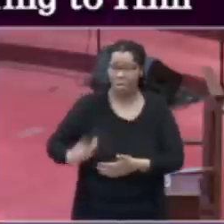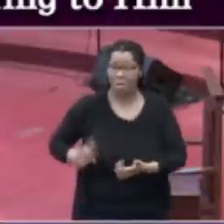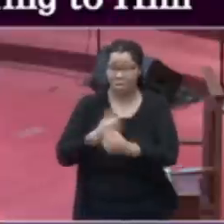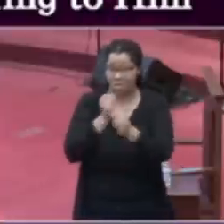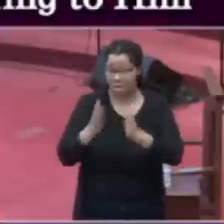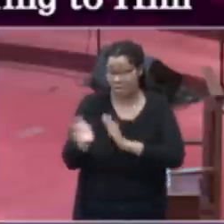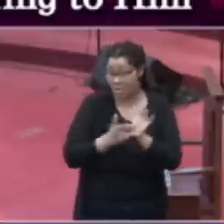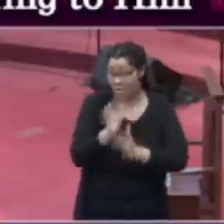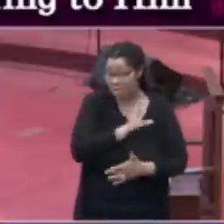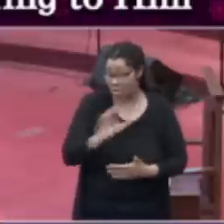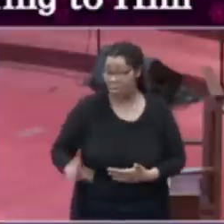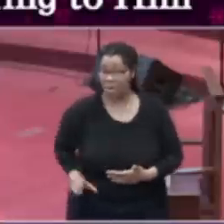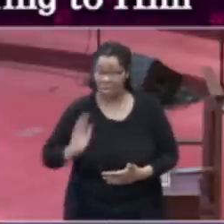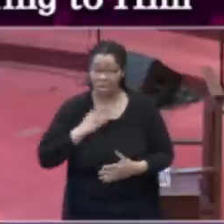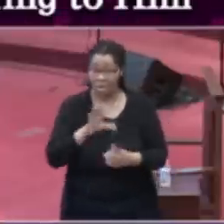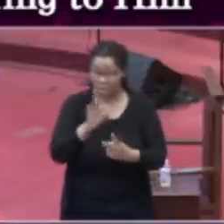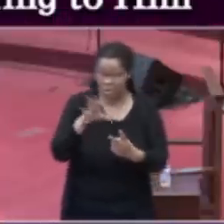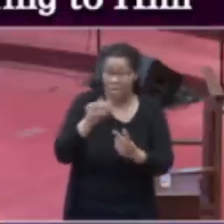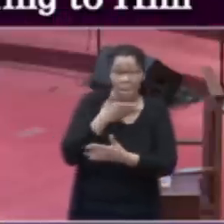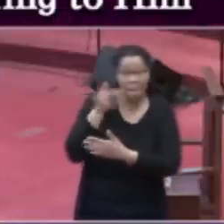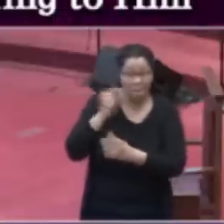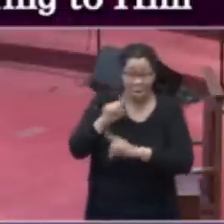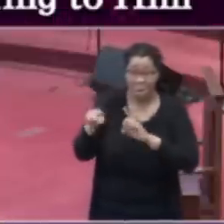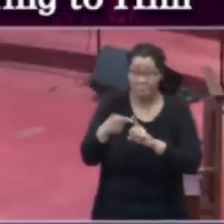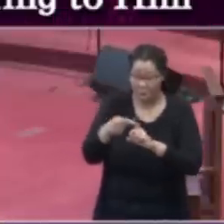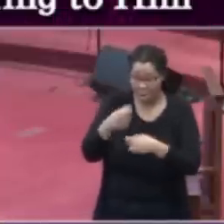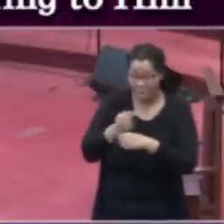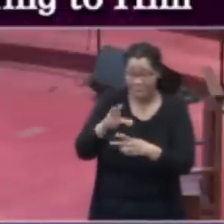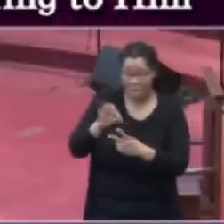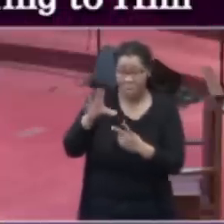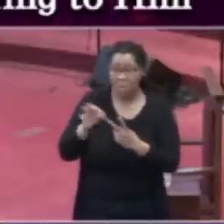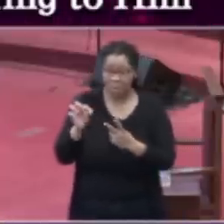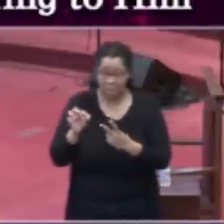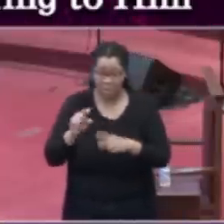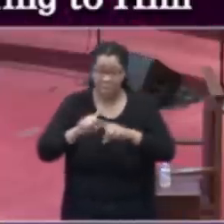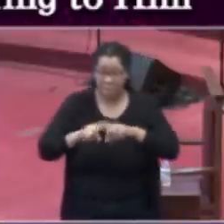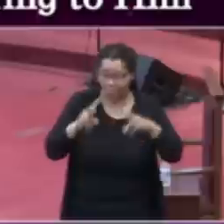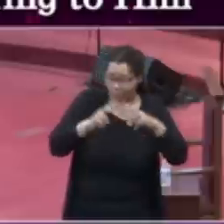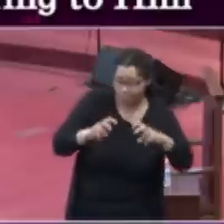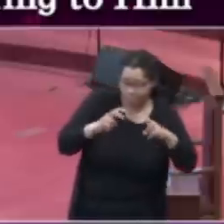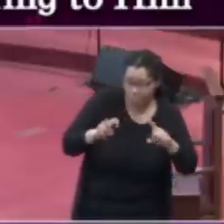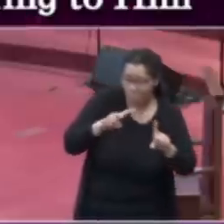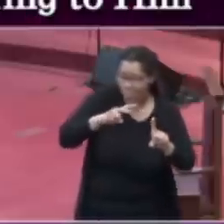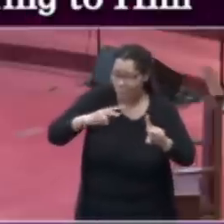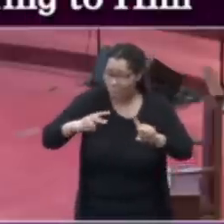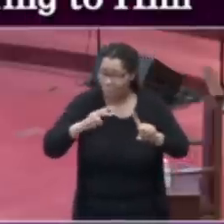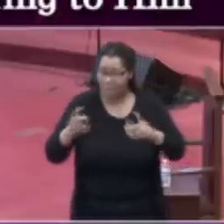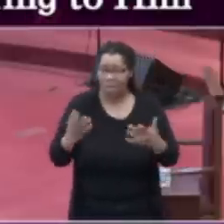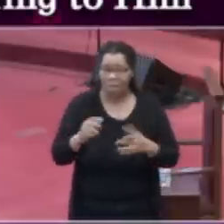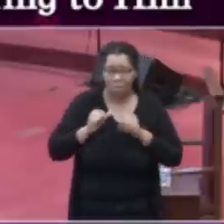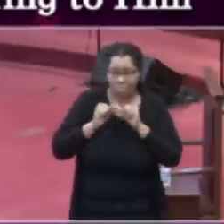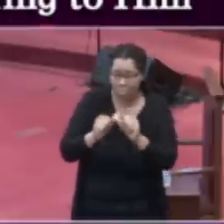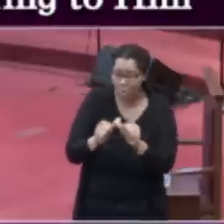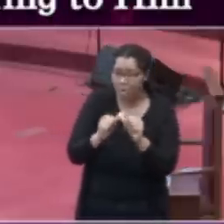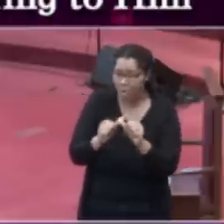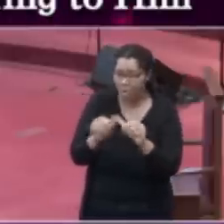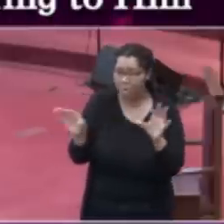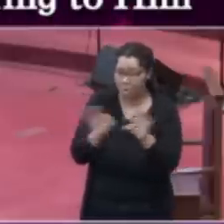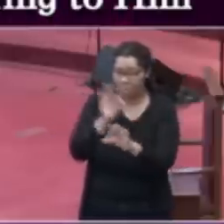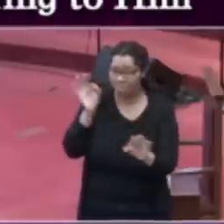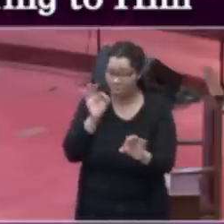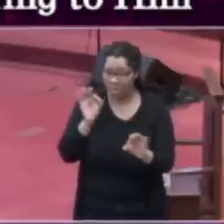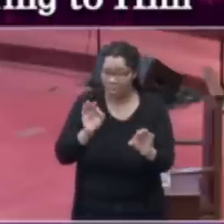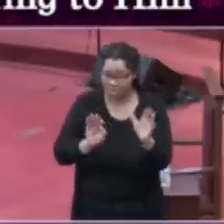the Christ. Choices are better when you're making them in the filtering milieu of continual